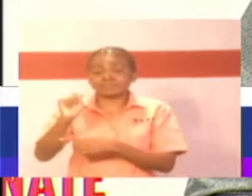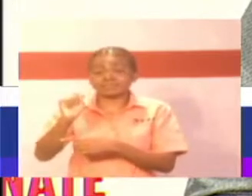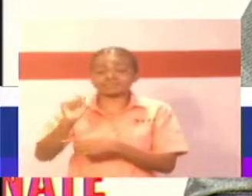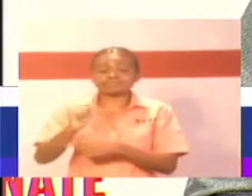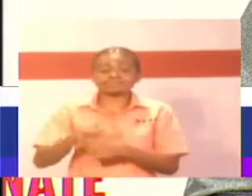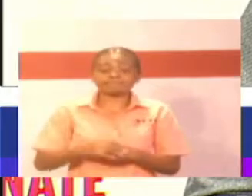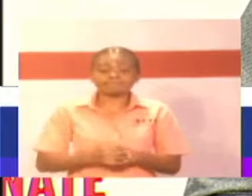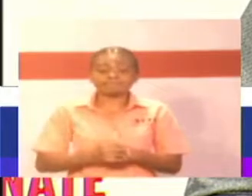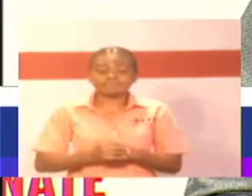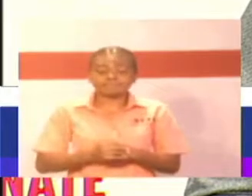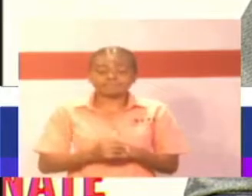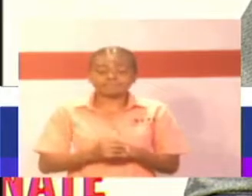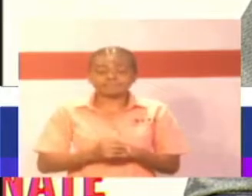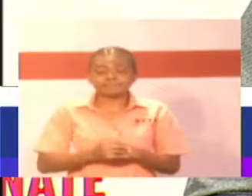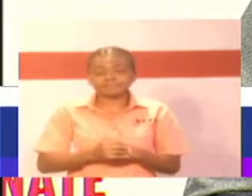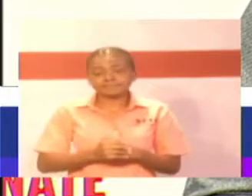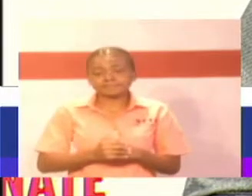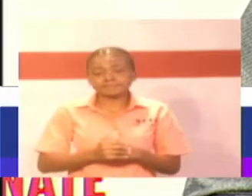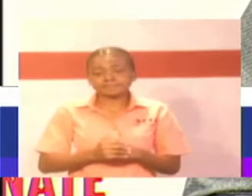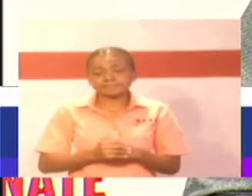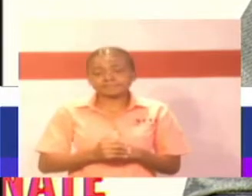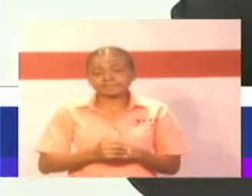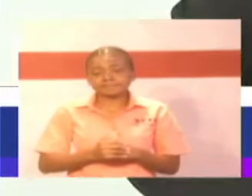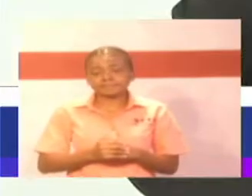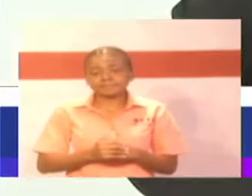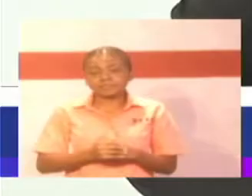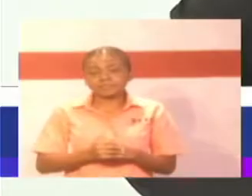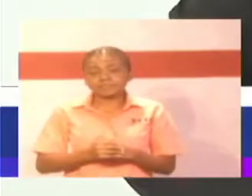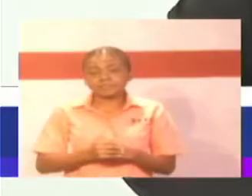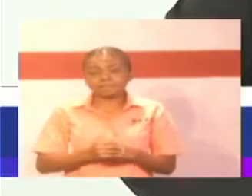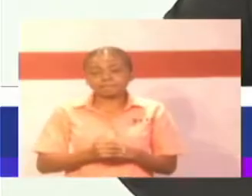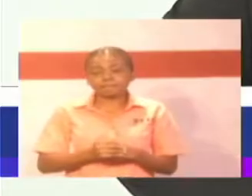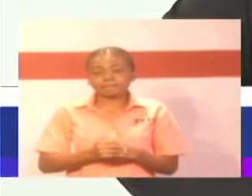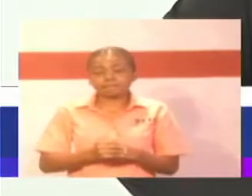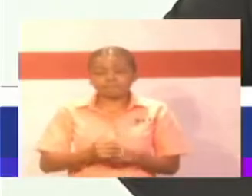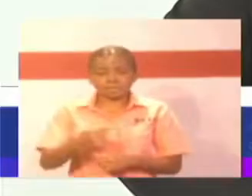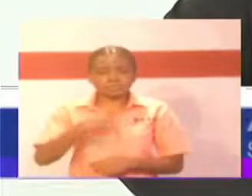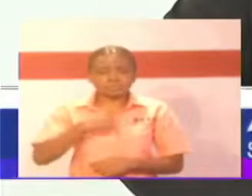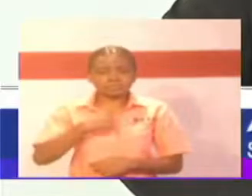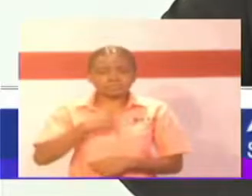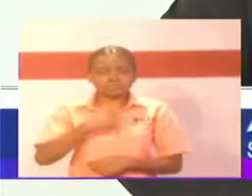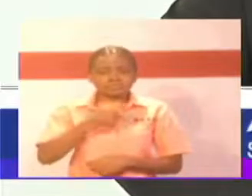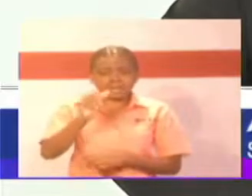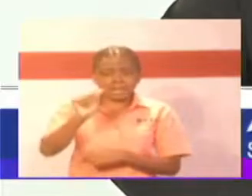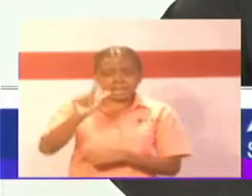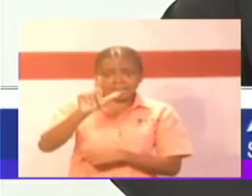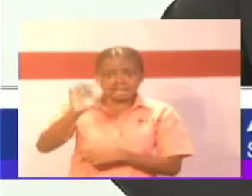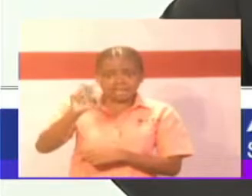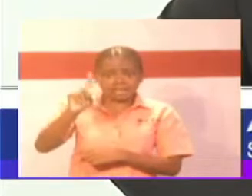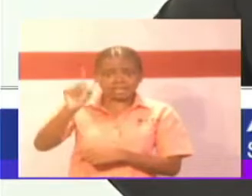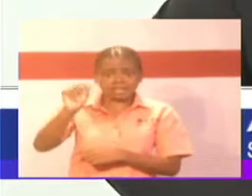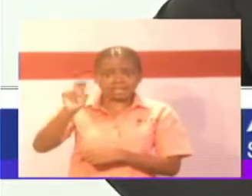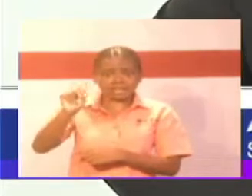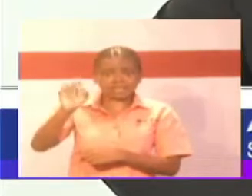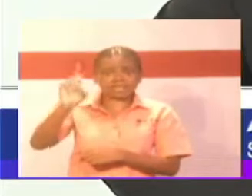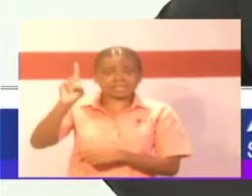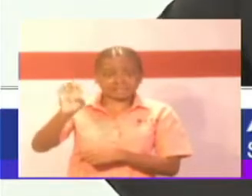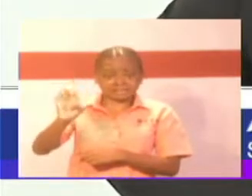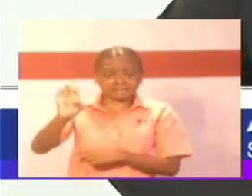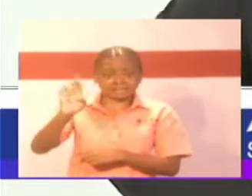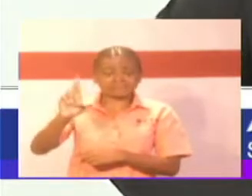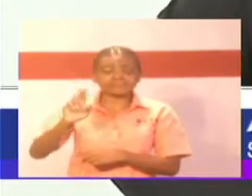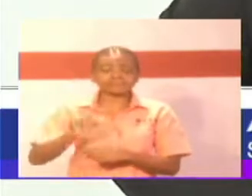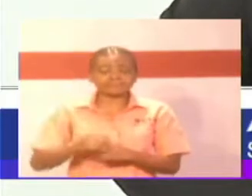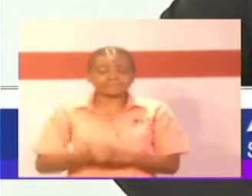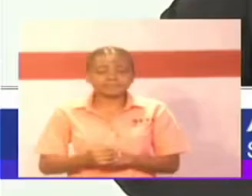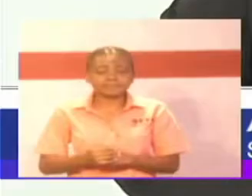St. Andrew and St. David regions. I am Al Alexander, Senior Corporate Communications Officer at the Ministry of